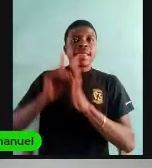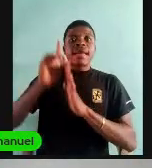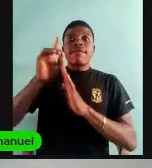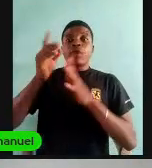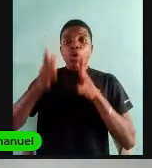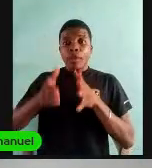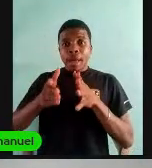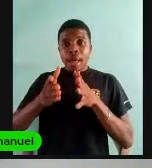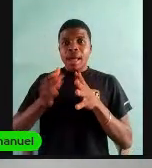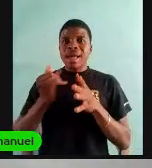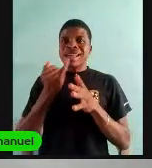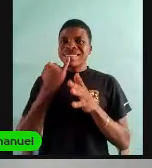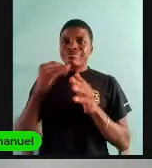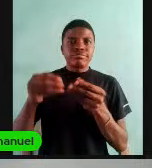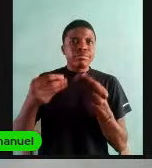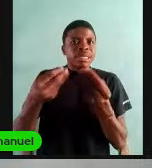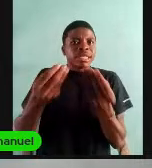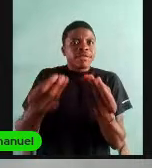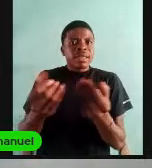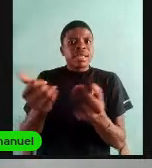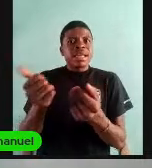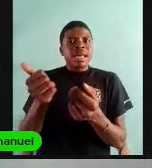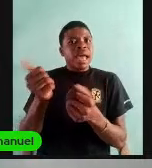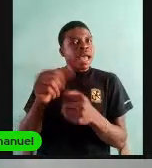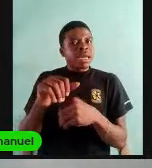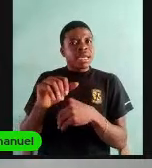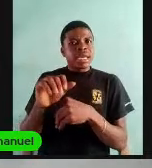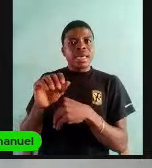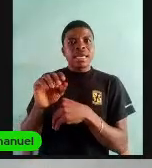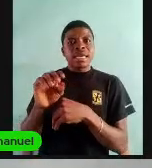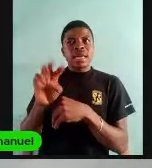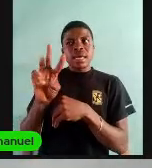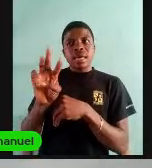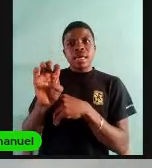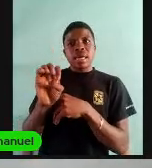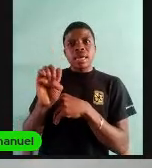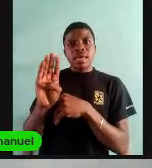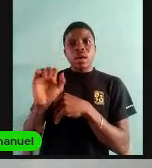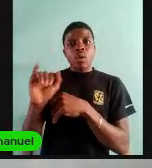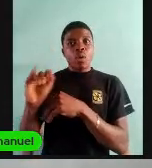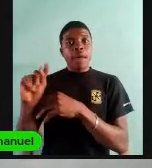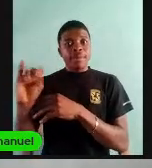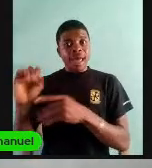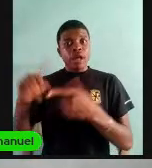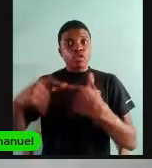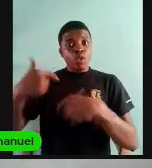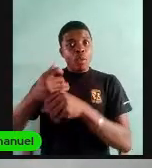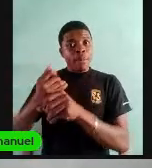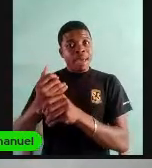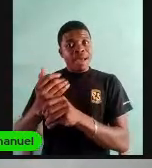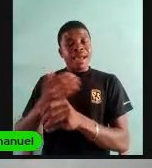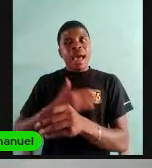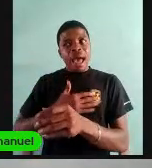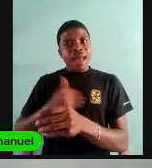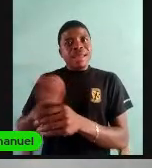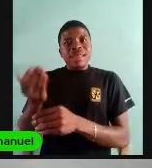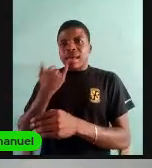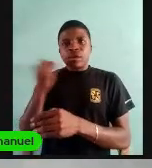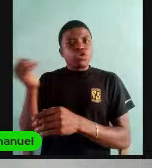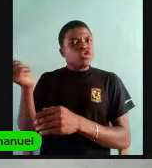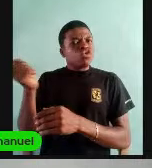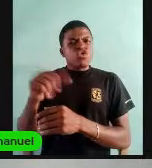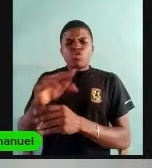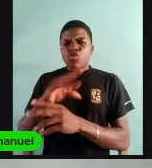currently, and there is no form of this AI integration. Odusha, yes, it's cool actually, but in terms of